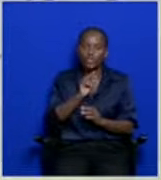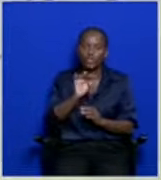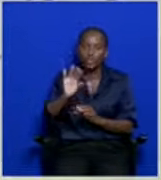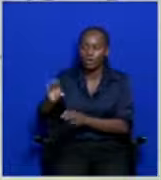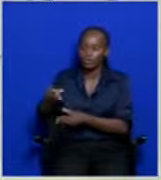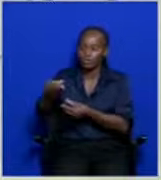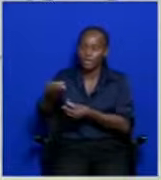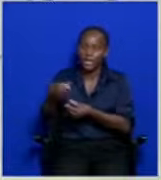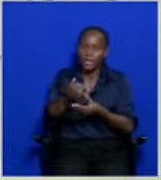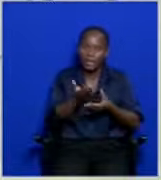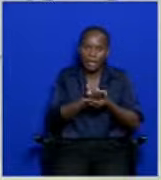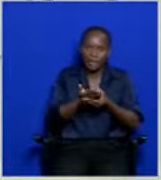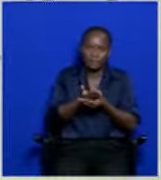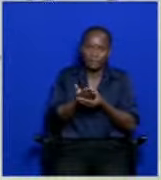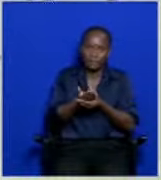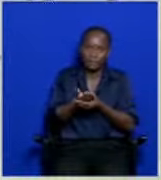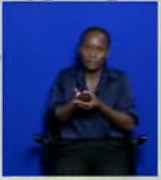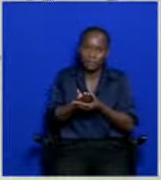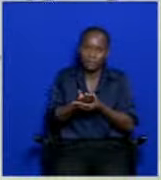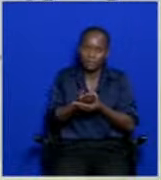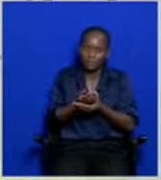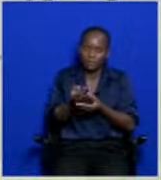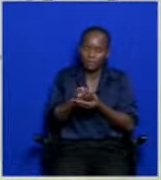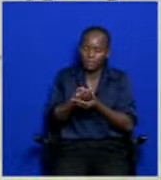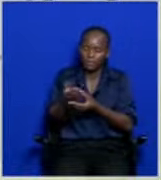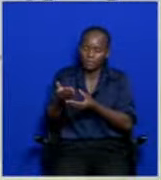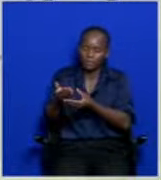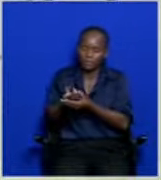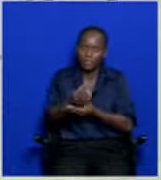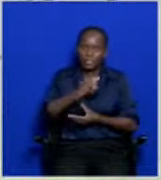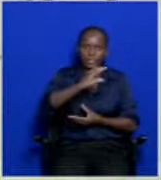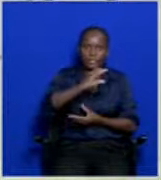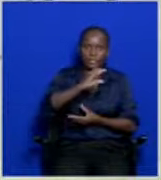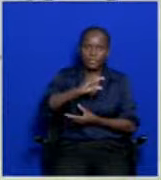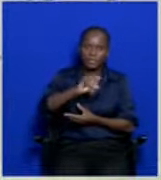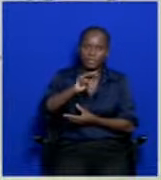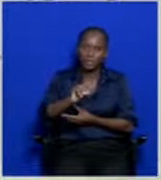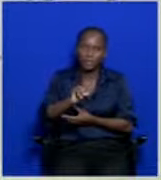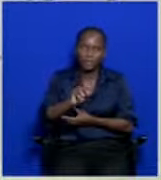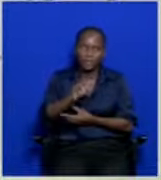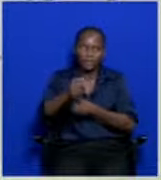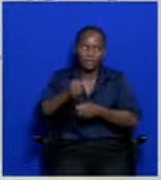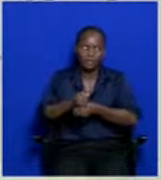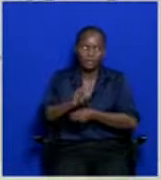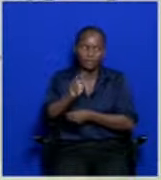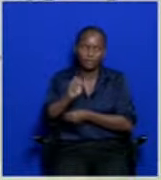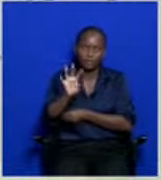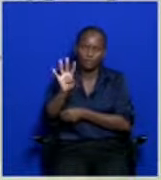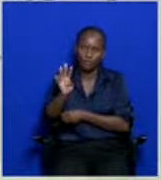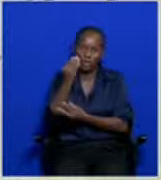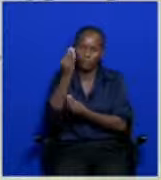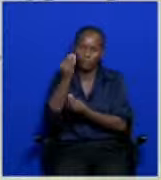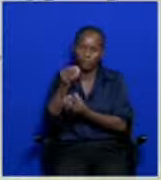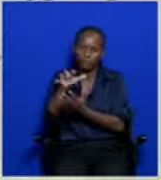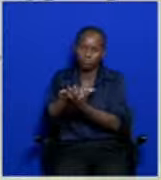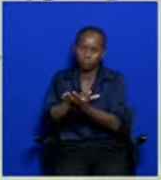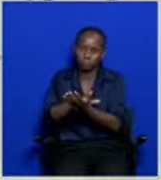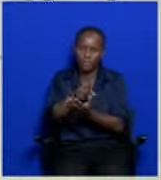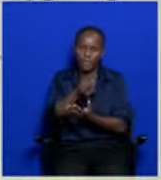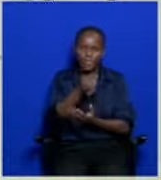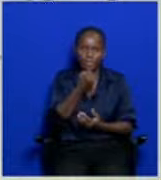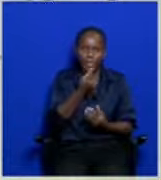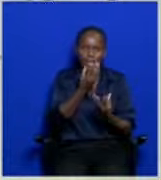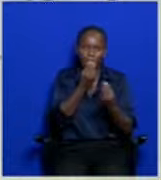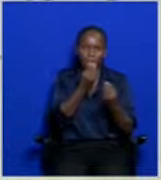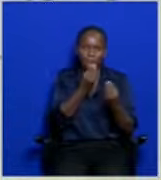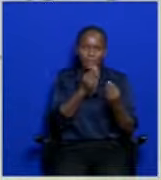CCN 2024 containing the following information. And then you list all the very members whose detail you just